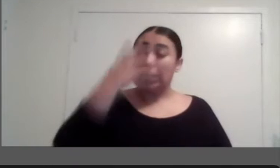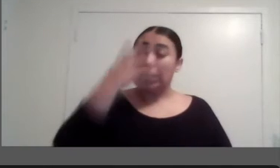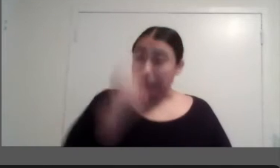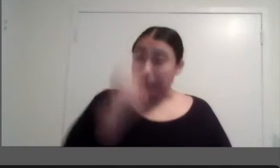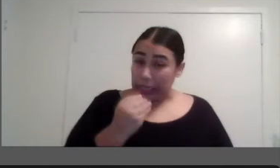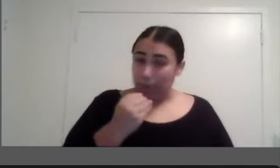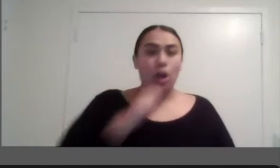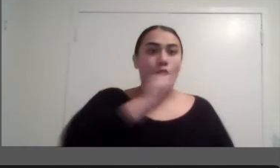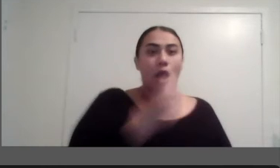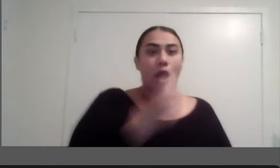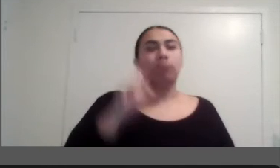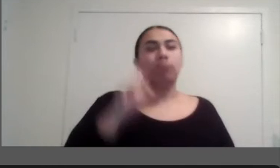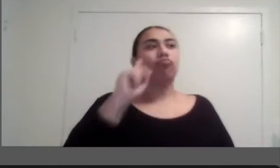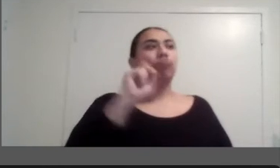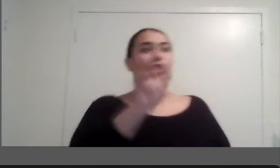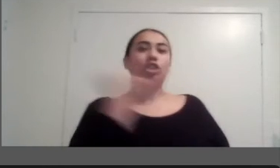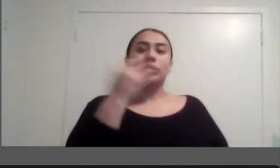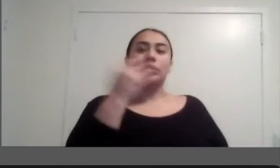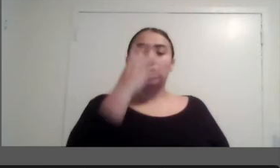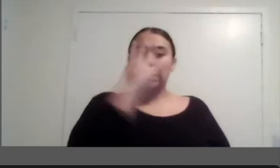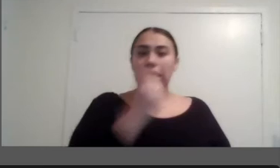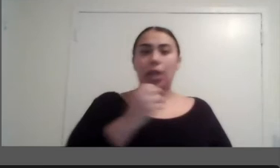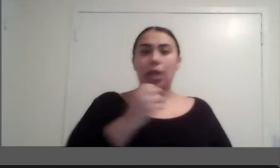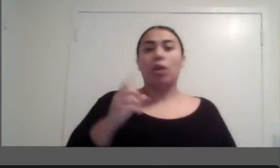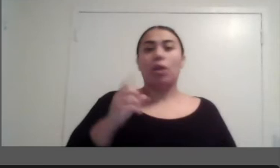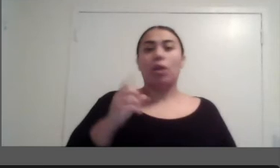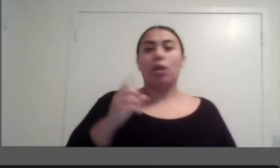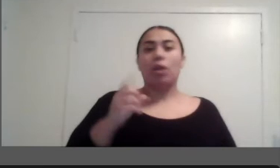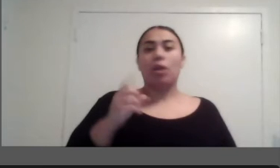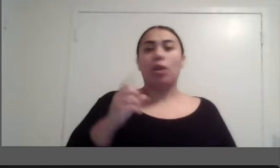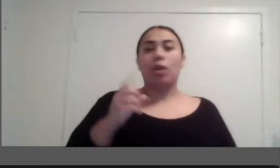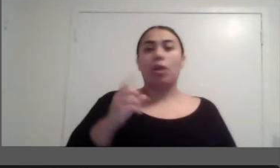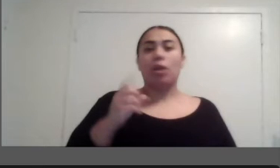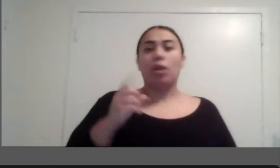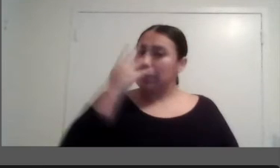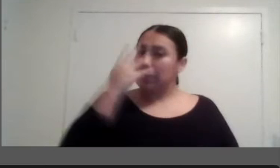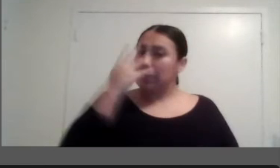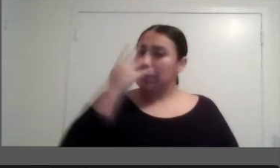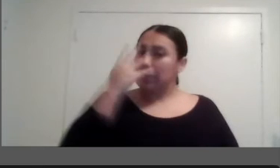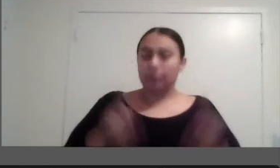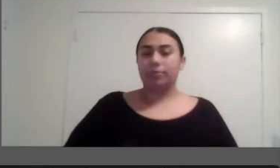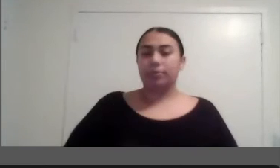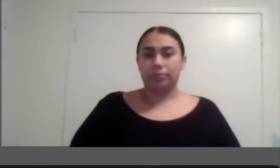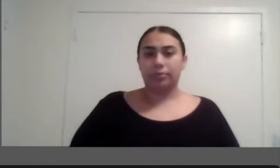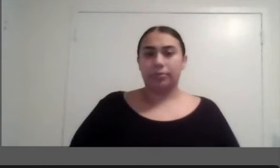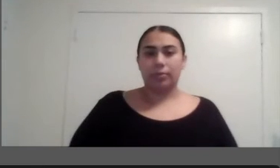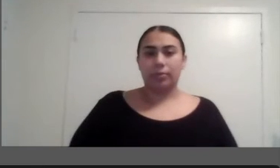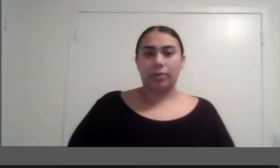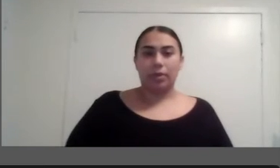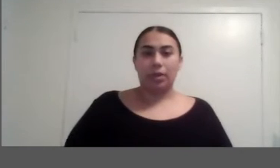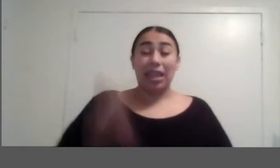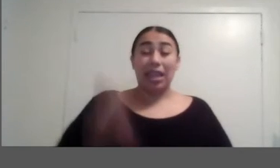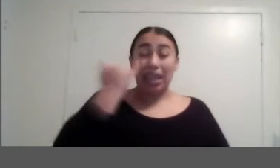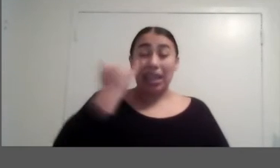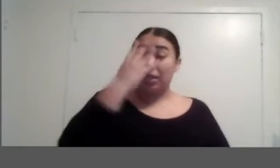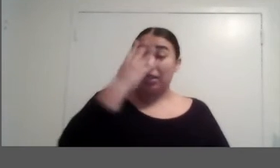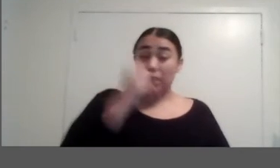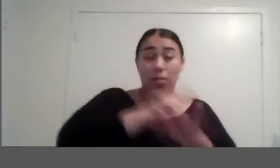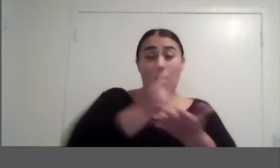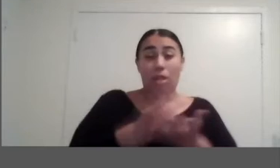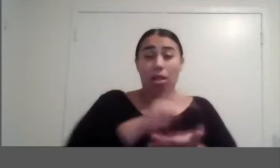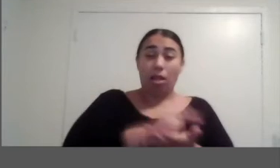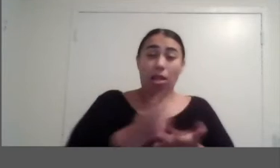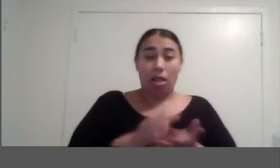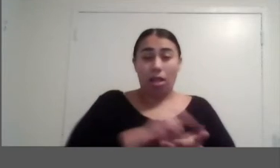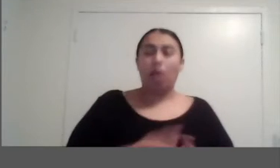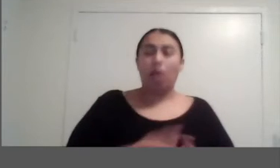healing. Good sleep has been tied to preventing certain illnesses such as heart disease and preventing excessive weight gain. Poor